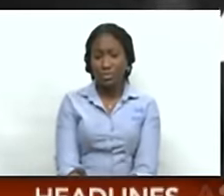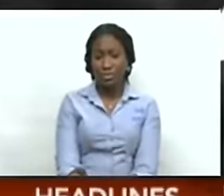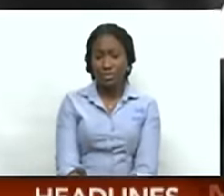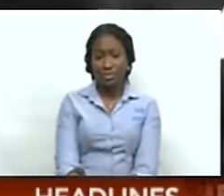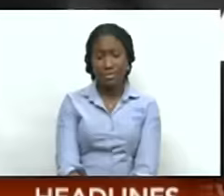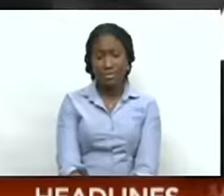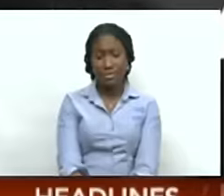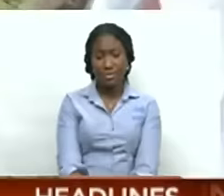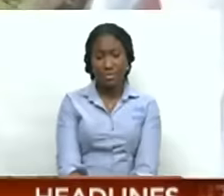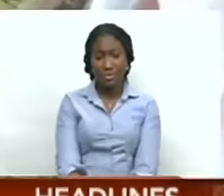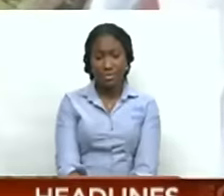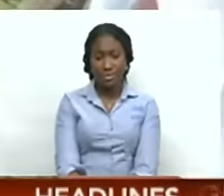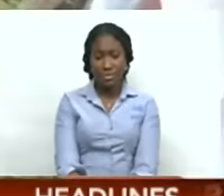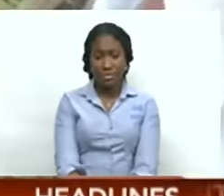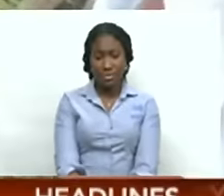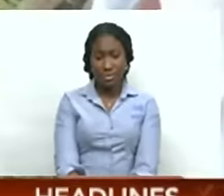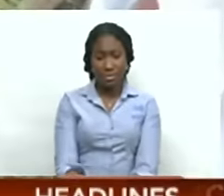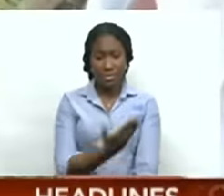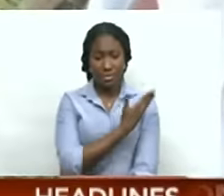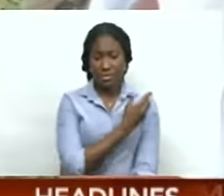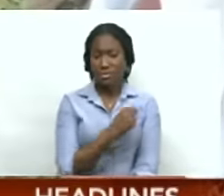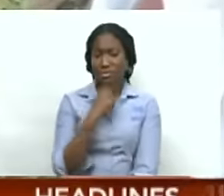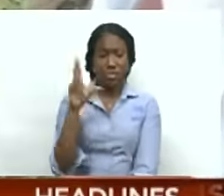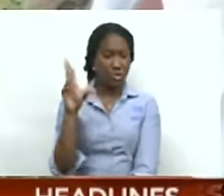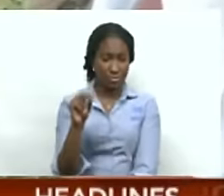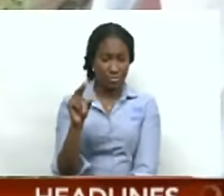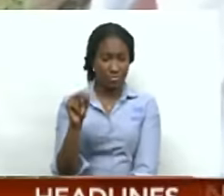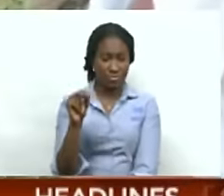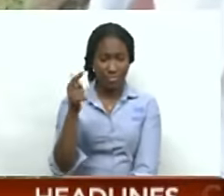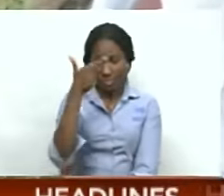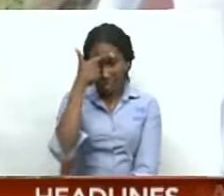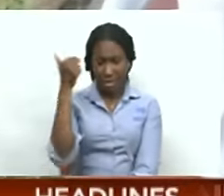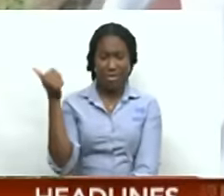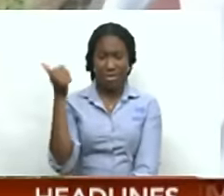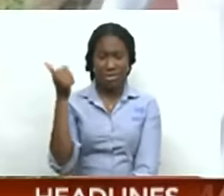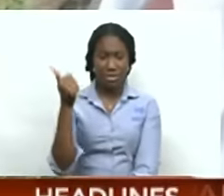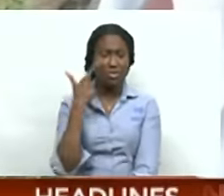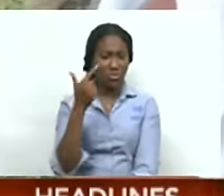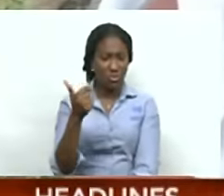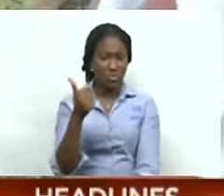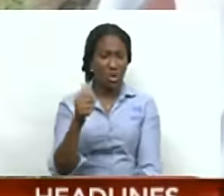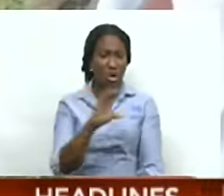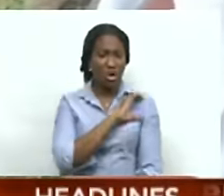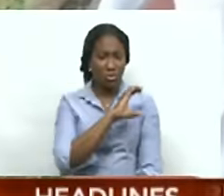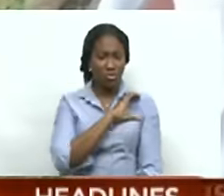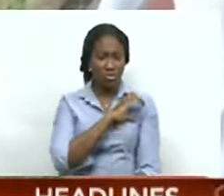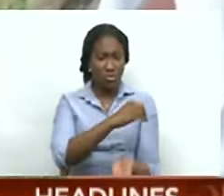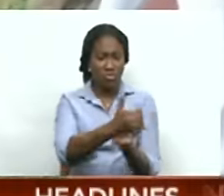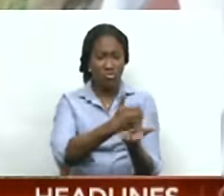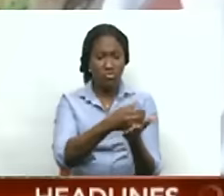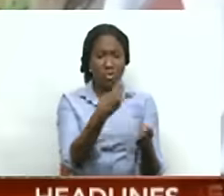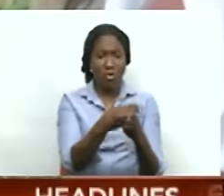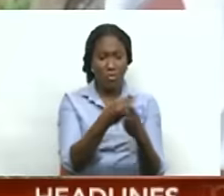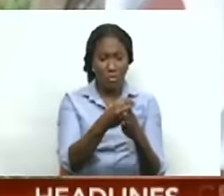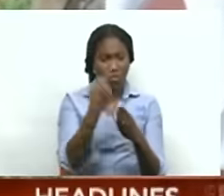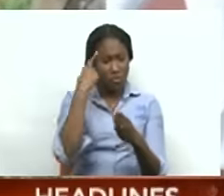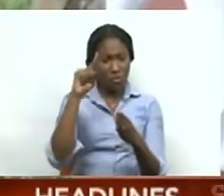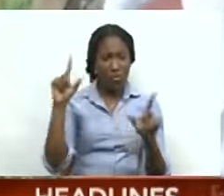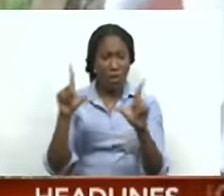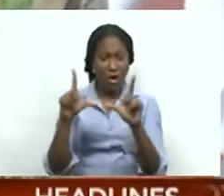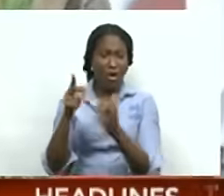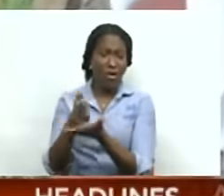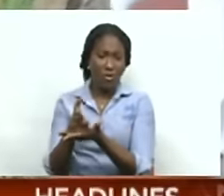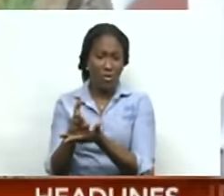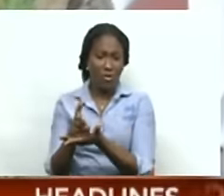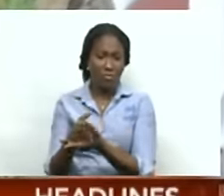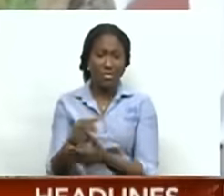No, I don't, because it seemed to be a money-making business. And the FUL users are already